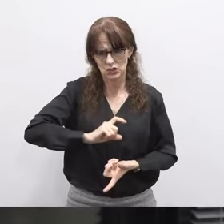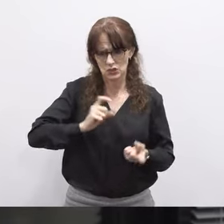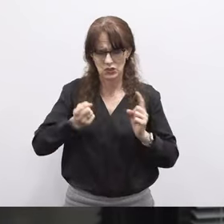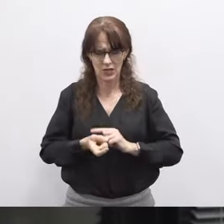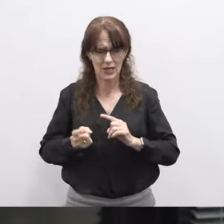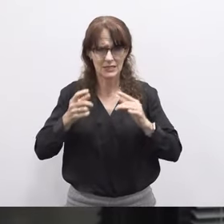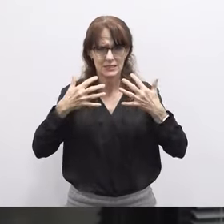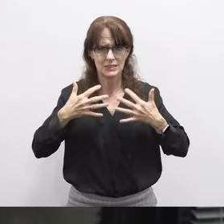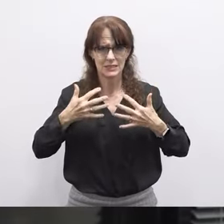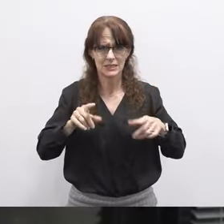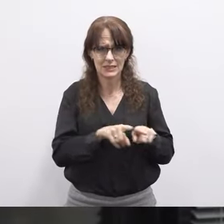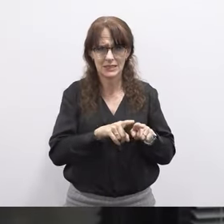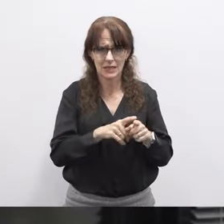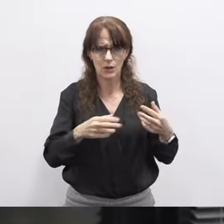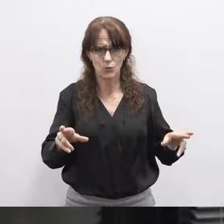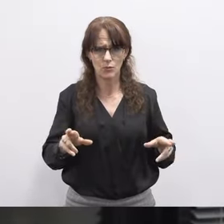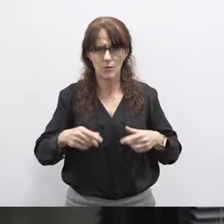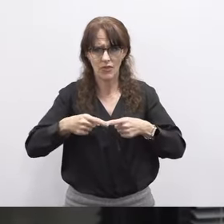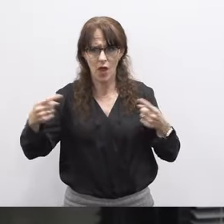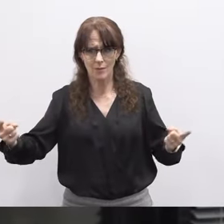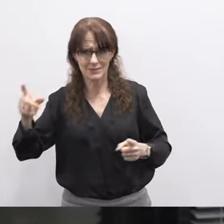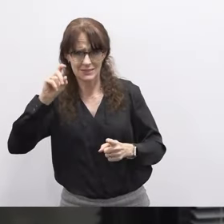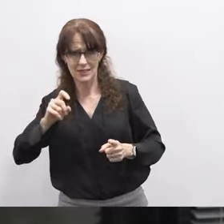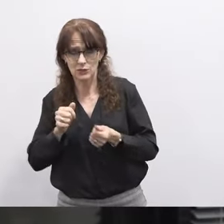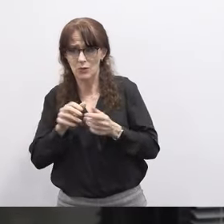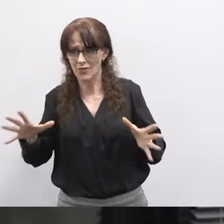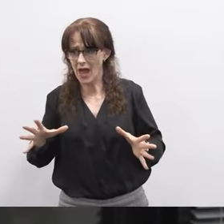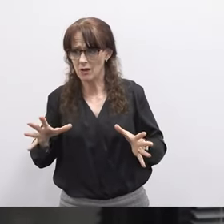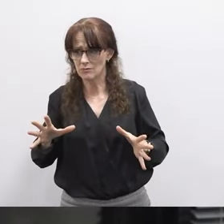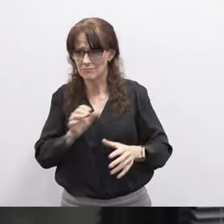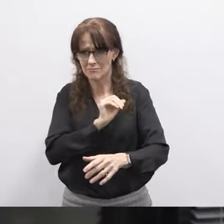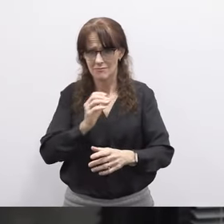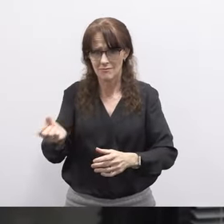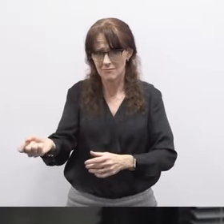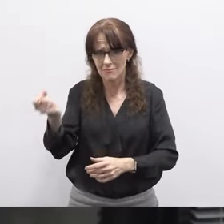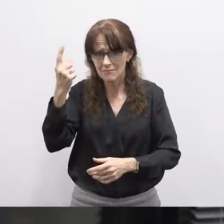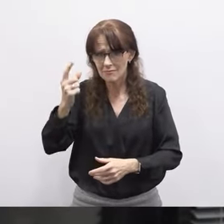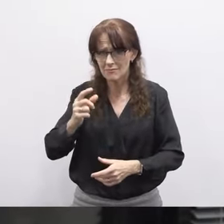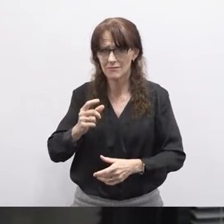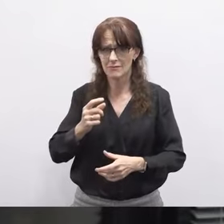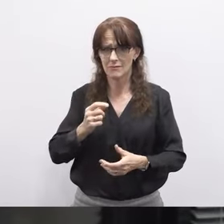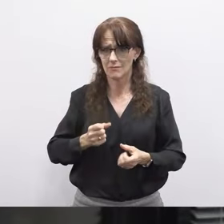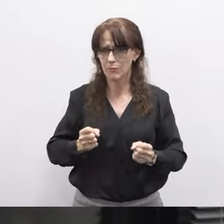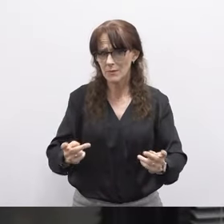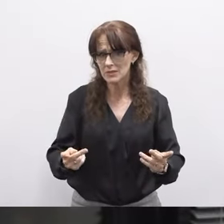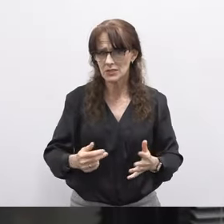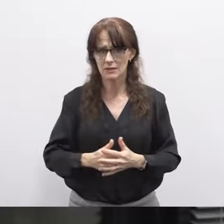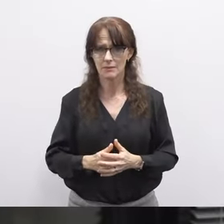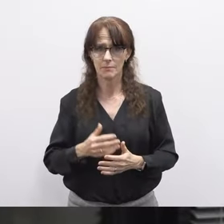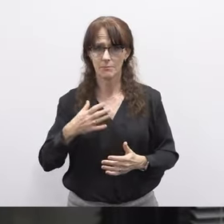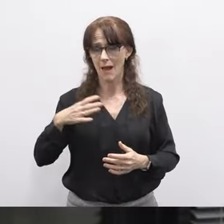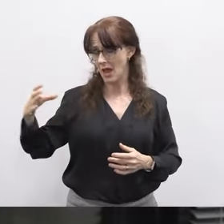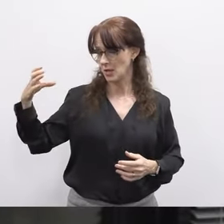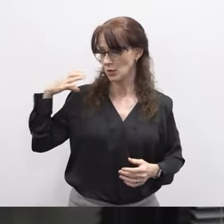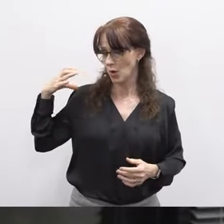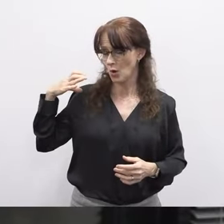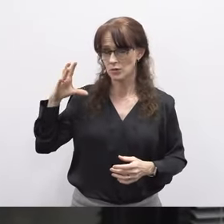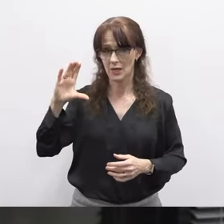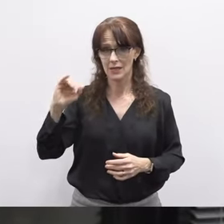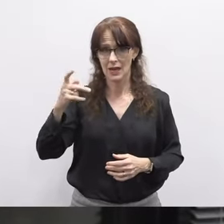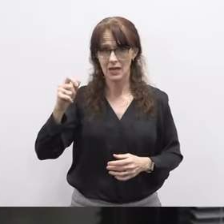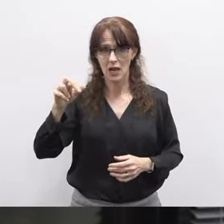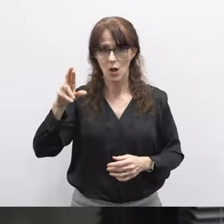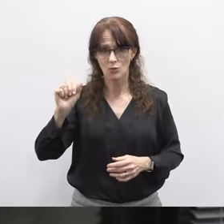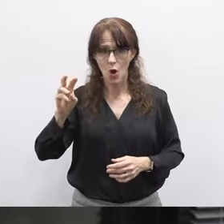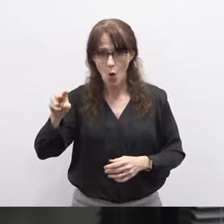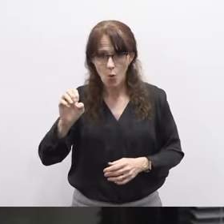the opposite sex with no say in the matter. Beyond that, as my coach Katie Rowe has pointed out,